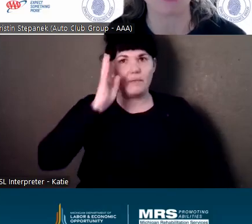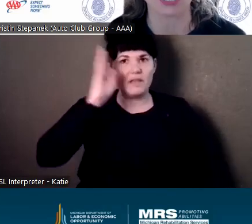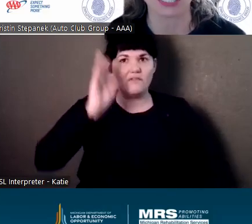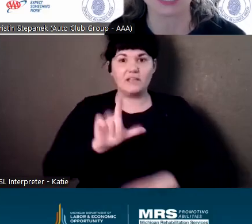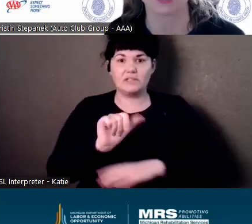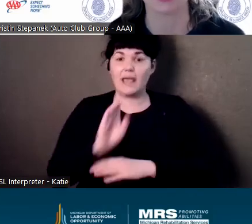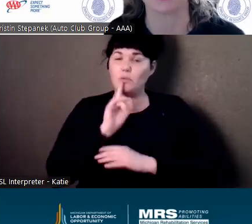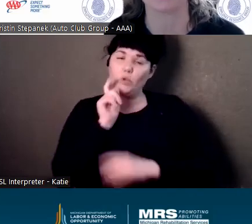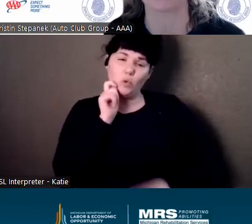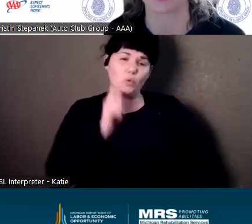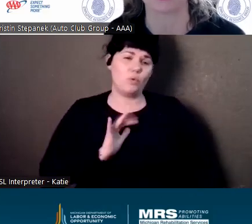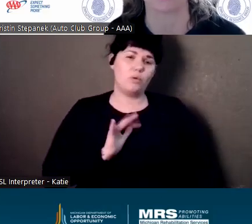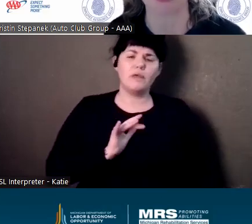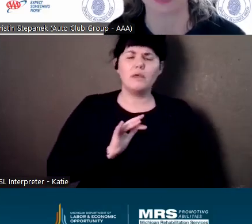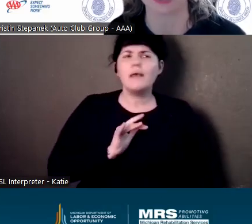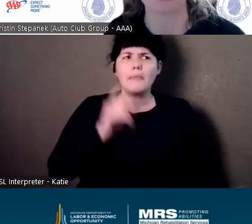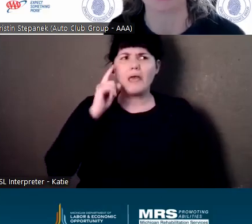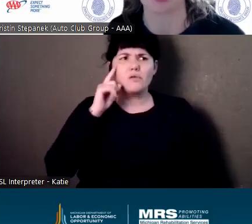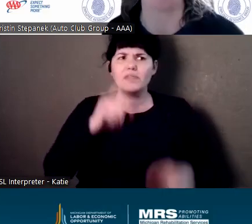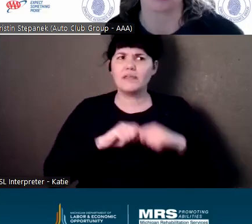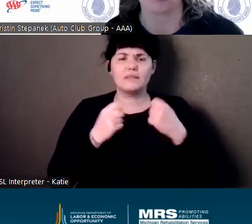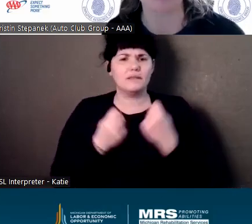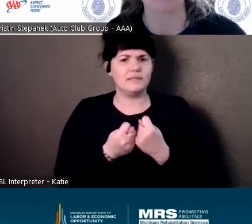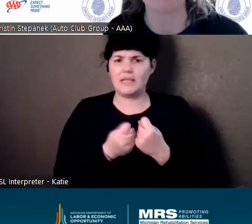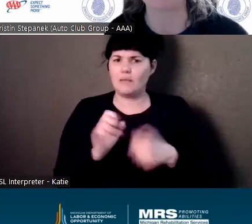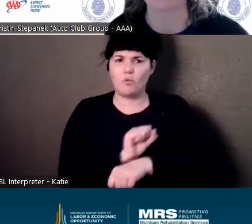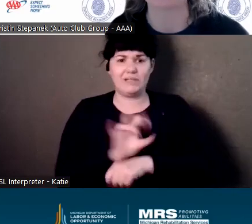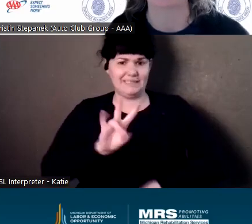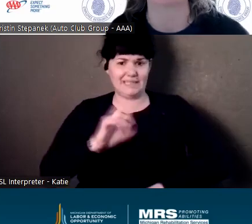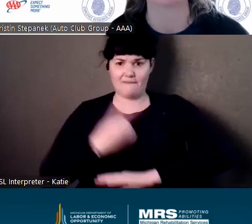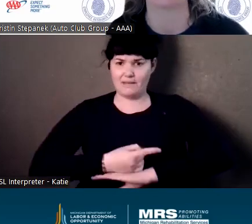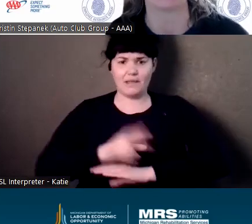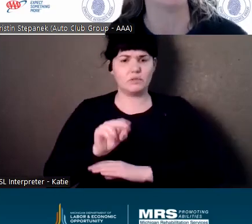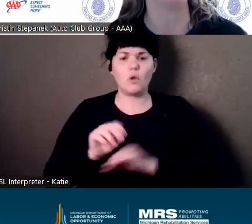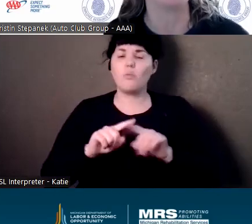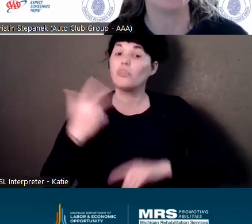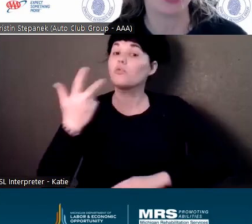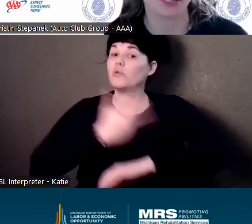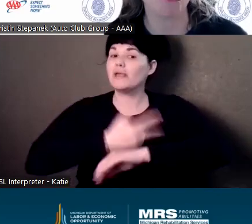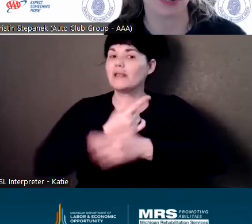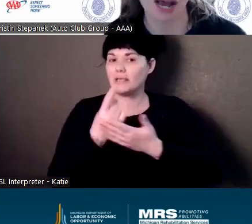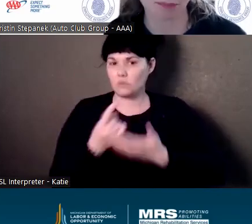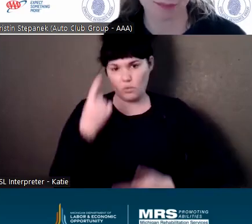all 7 days. I do think that they're in there 3 days a week though. So it would be a really cool opportunity.